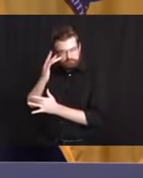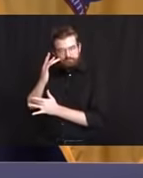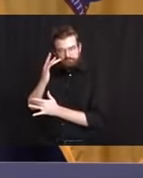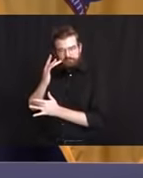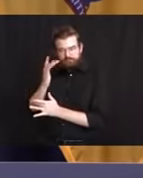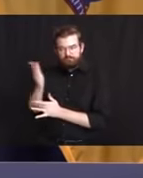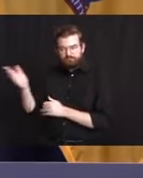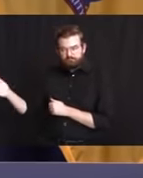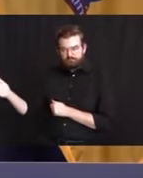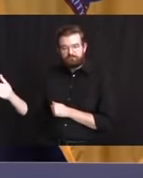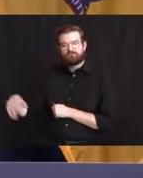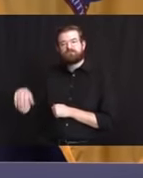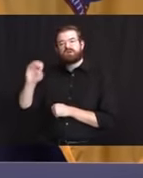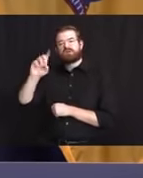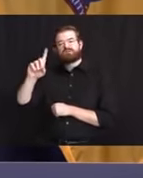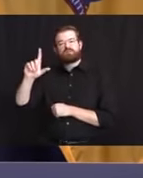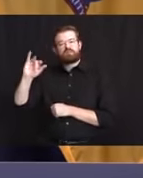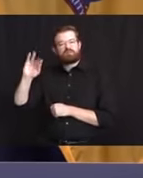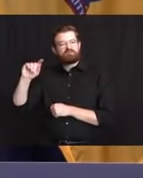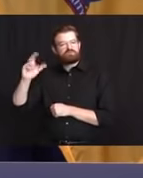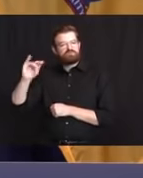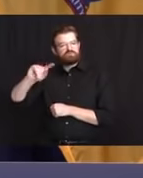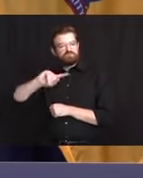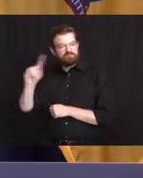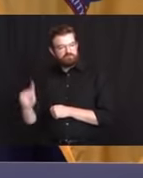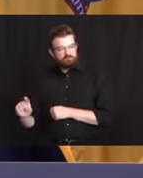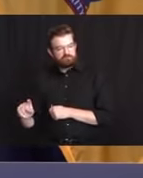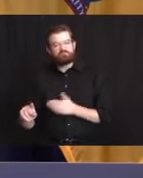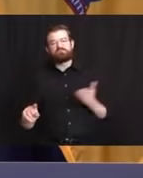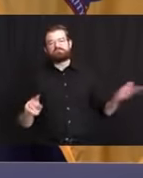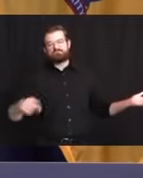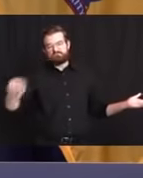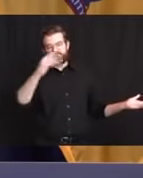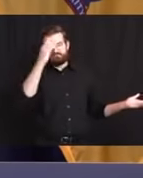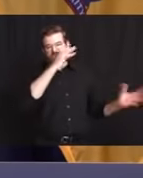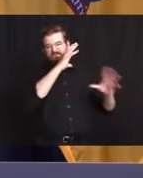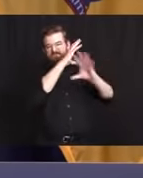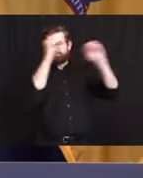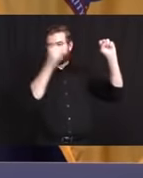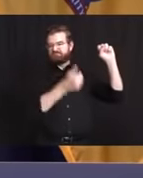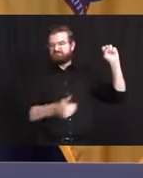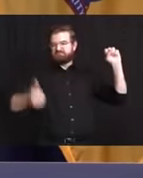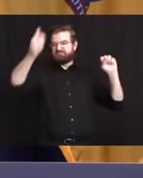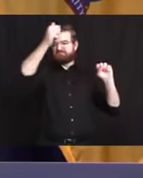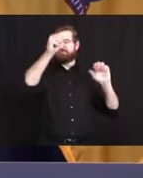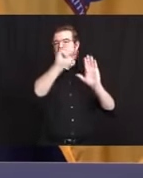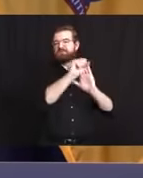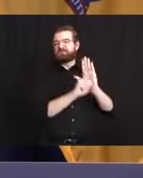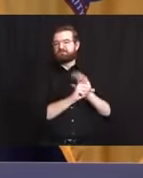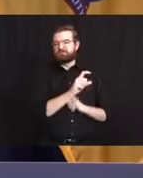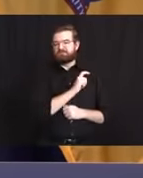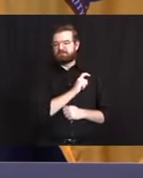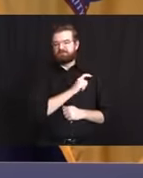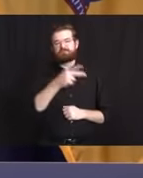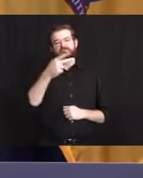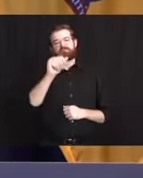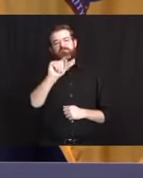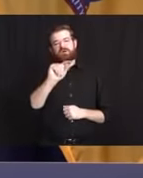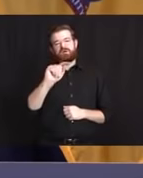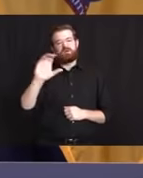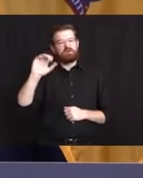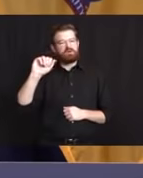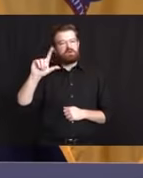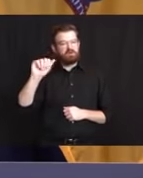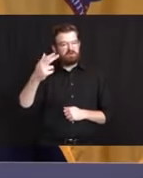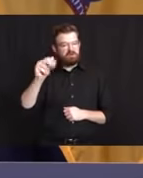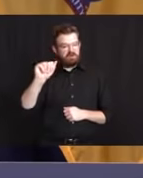guy who needs no introduction, the Superintendent of the State Police, Colonel Pat Callahan. Director of the Office of Homeland Security and Preparedness, Jared Maples, is